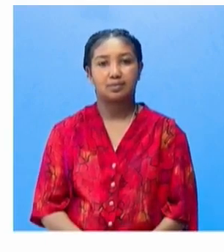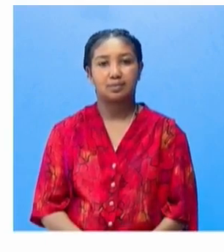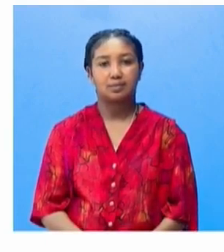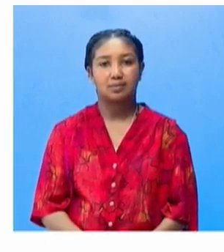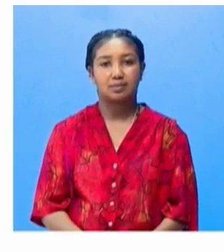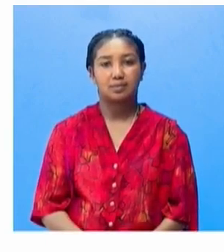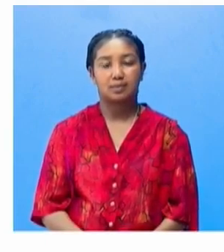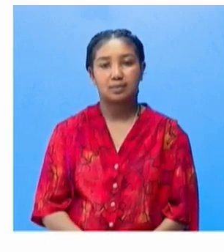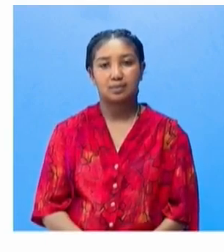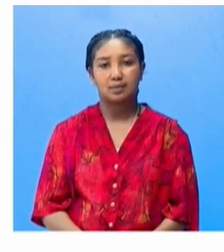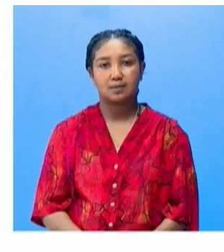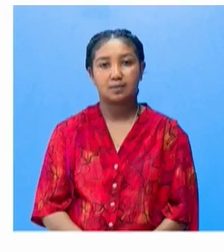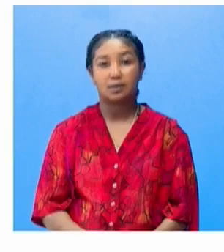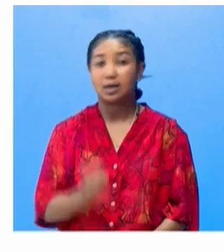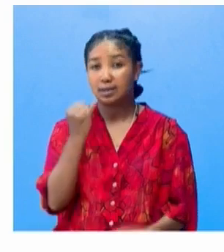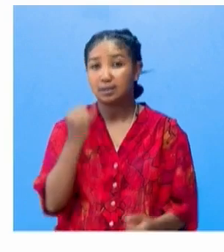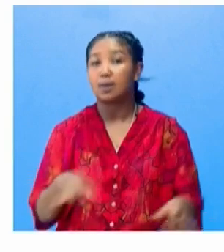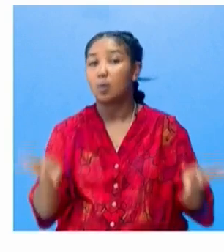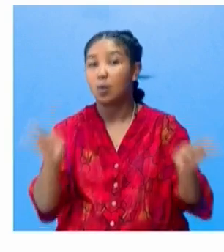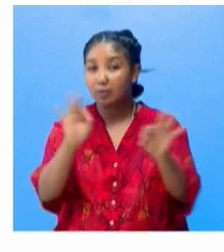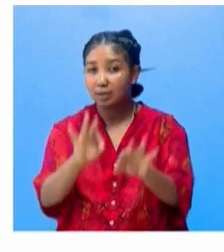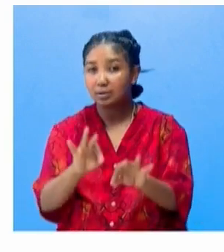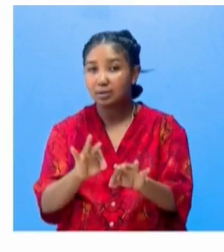is important?